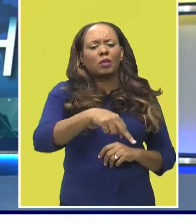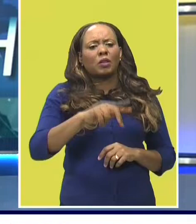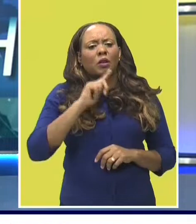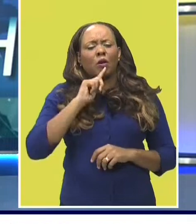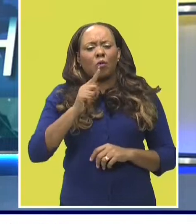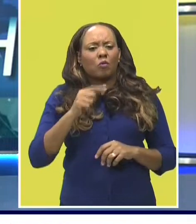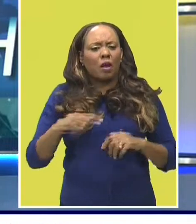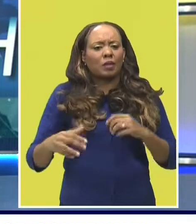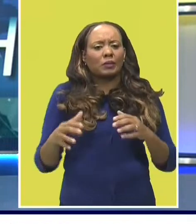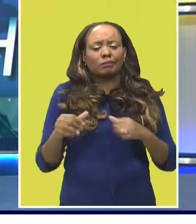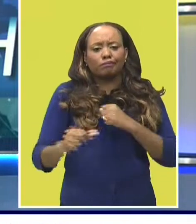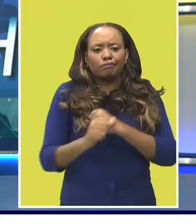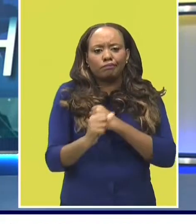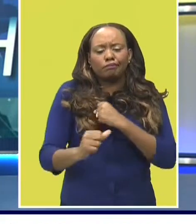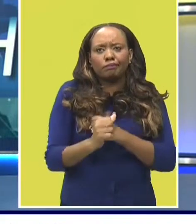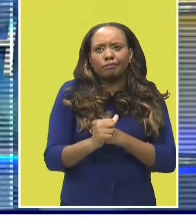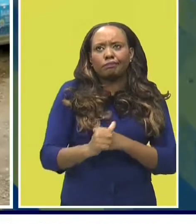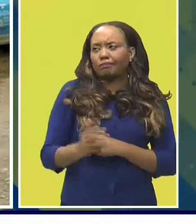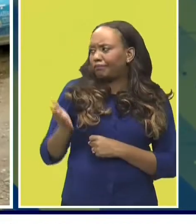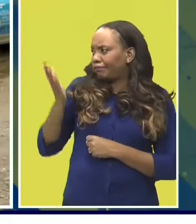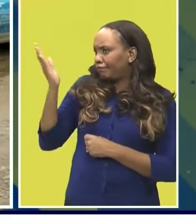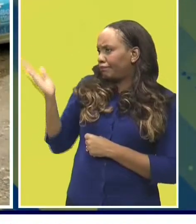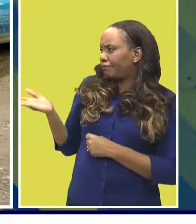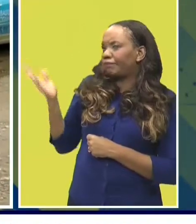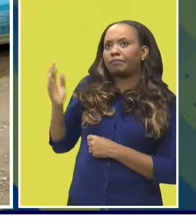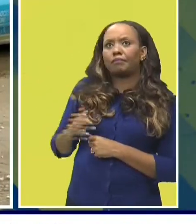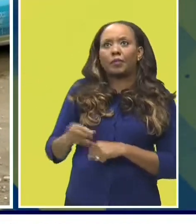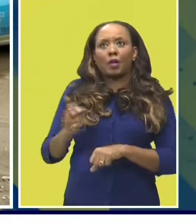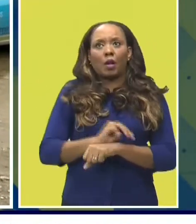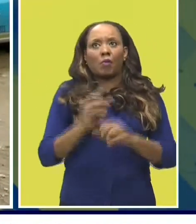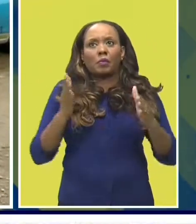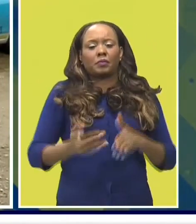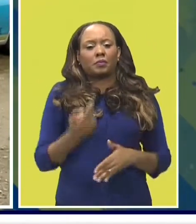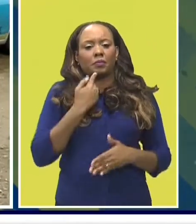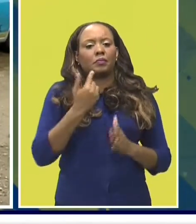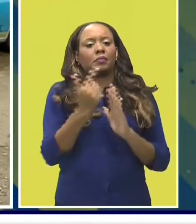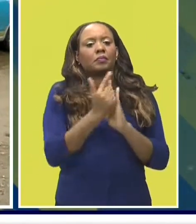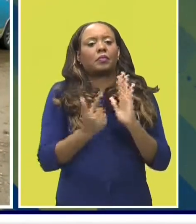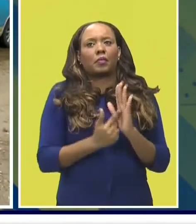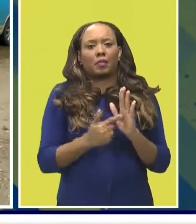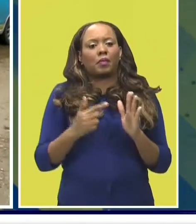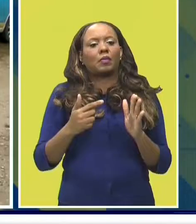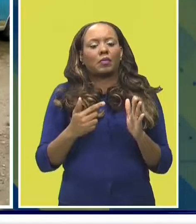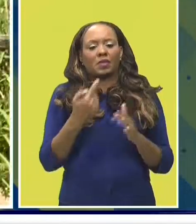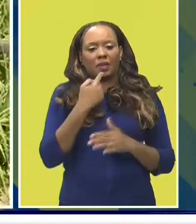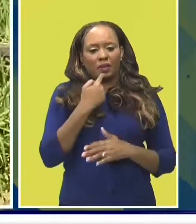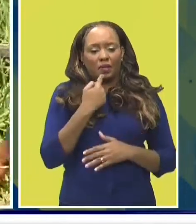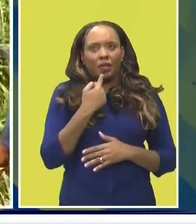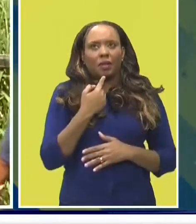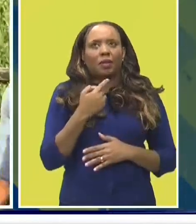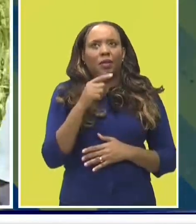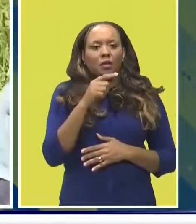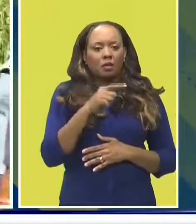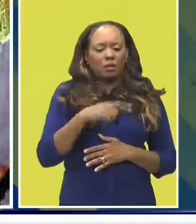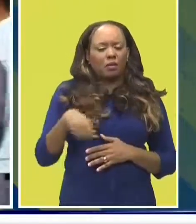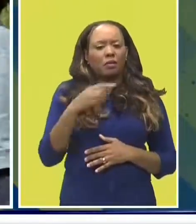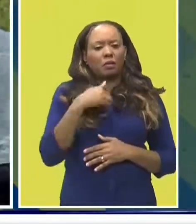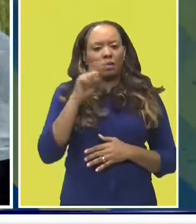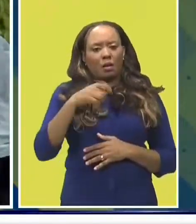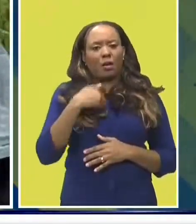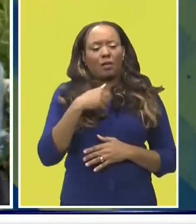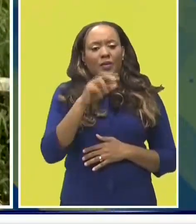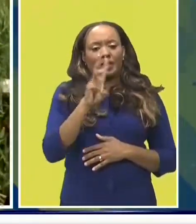Griffith has those details. According to Minister Ford, legislation requires property owners to keep at least 6 feet of land